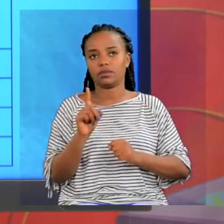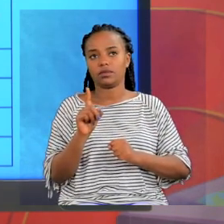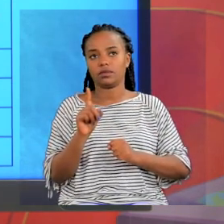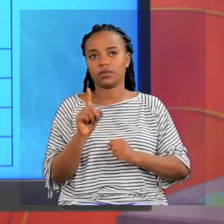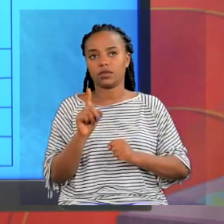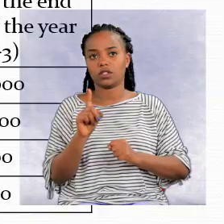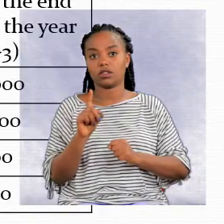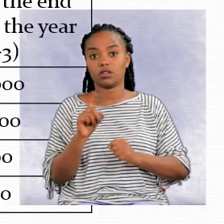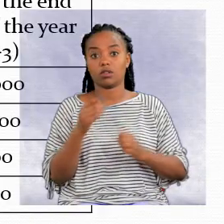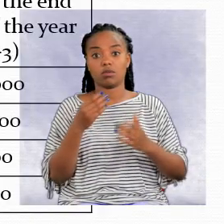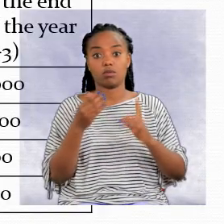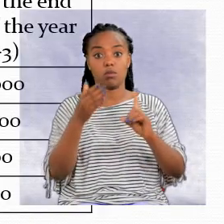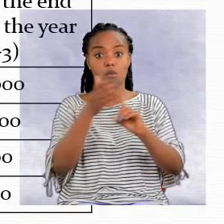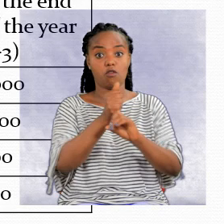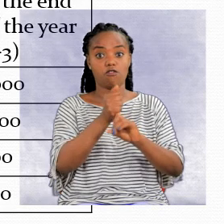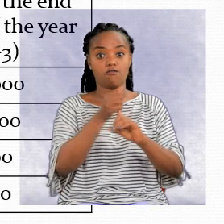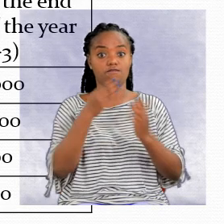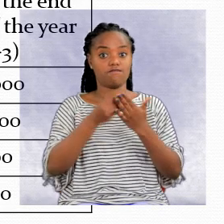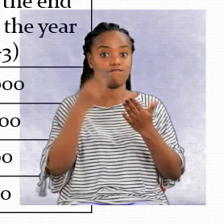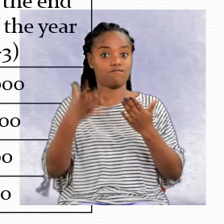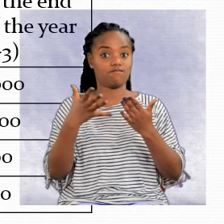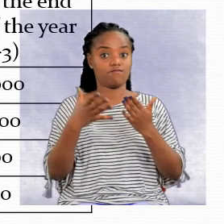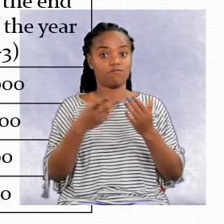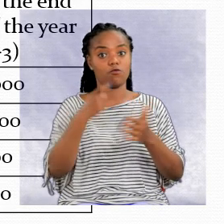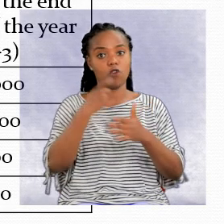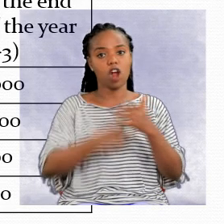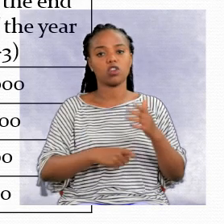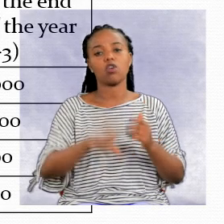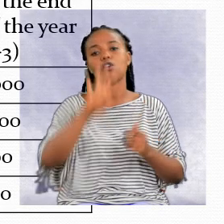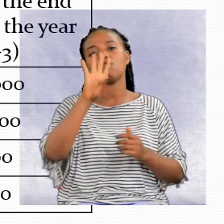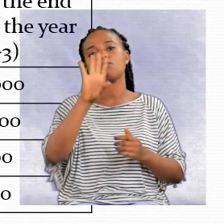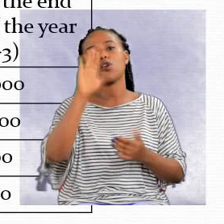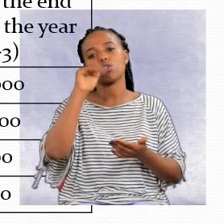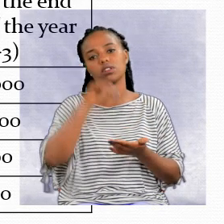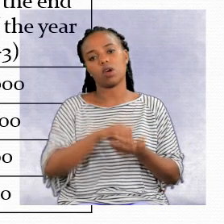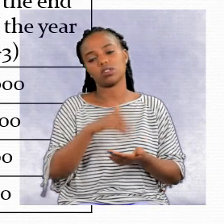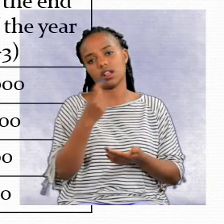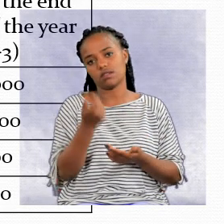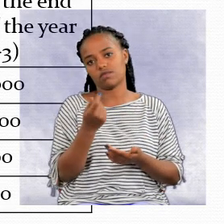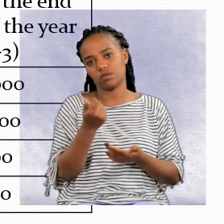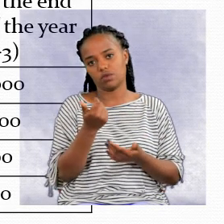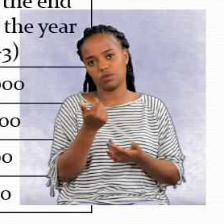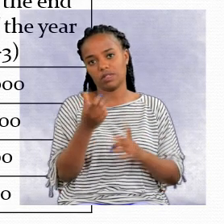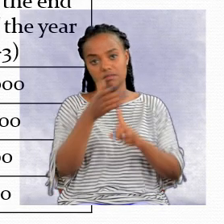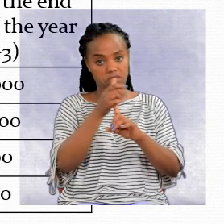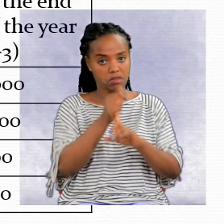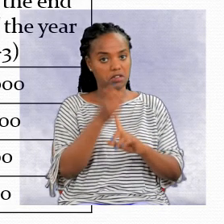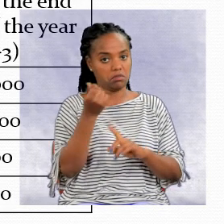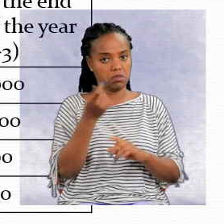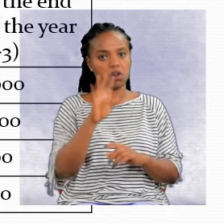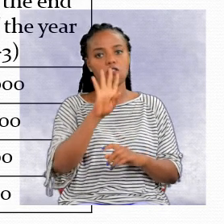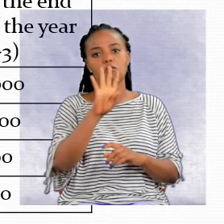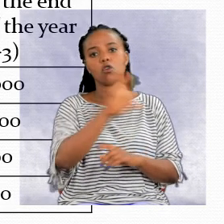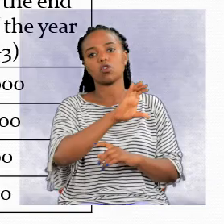its book value, it is 4,000 birr. It is 4,000.